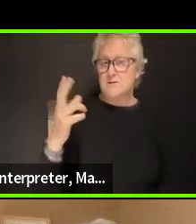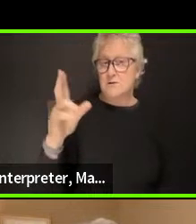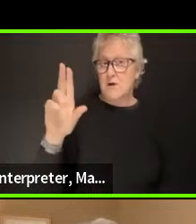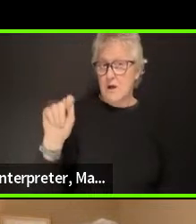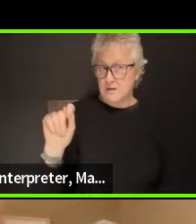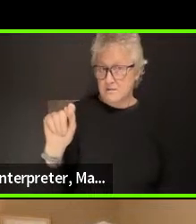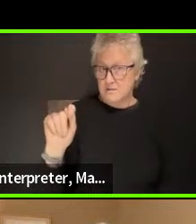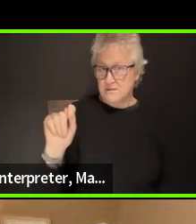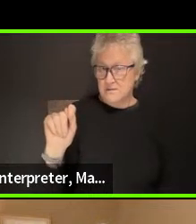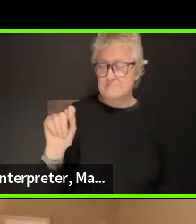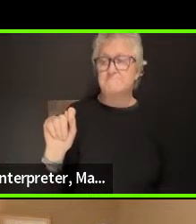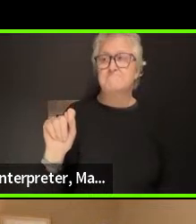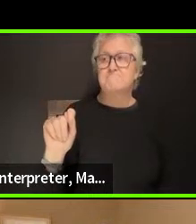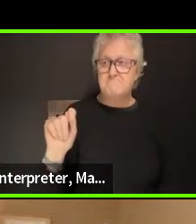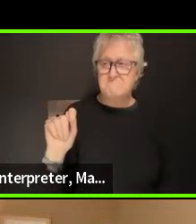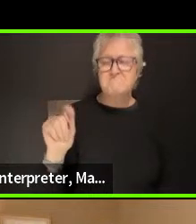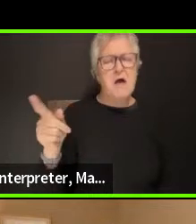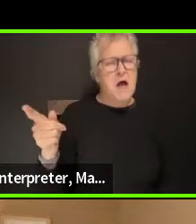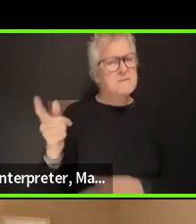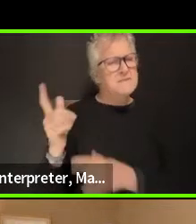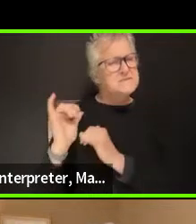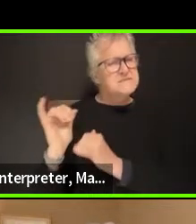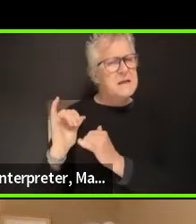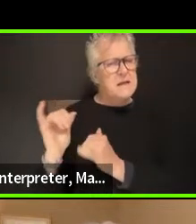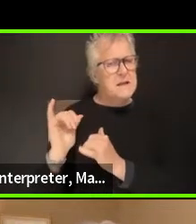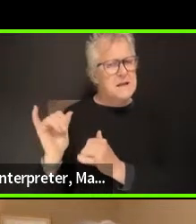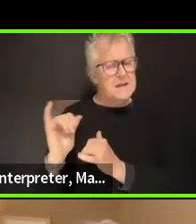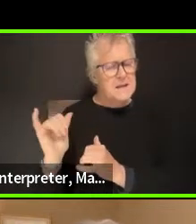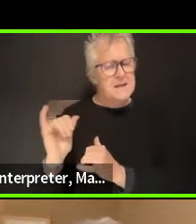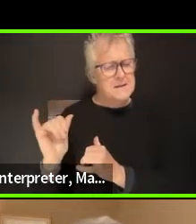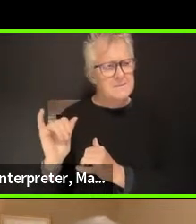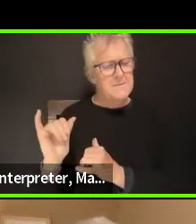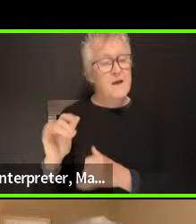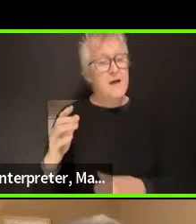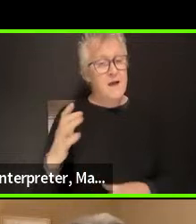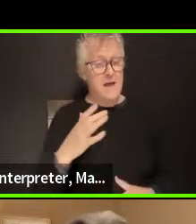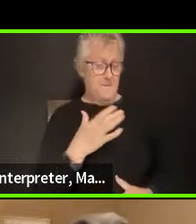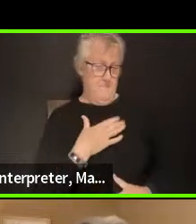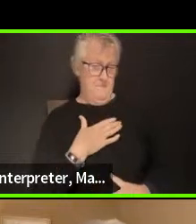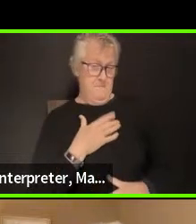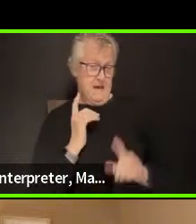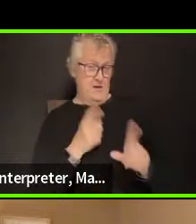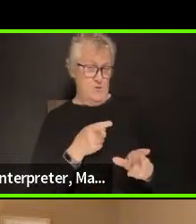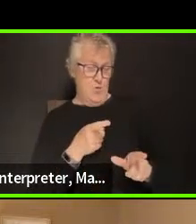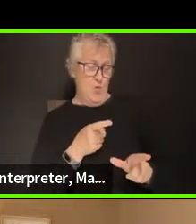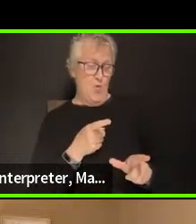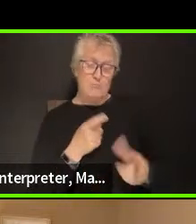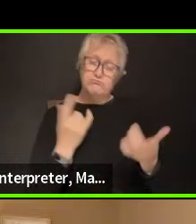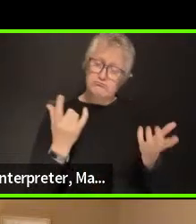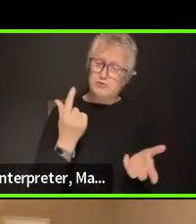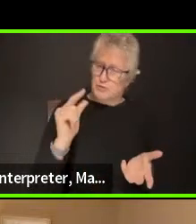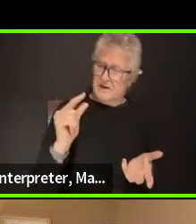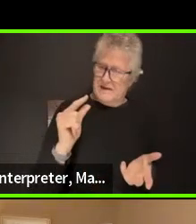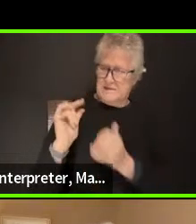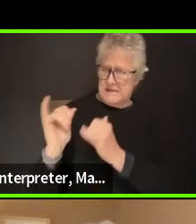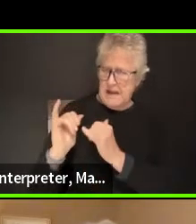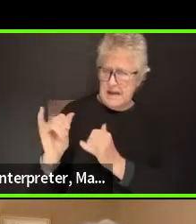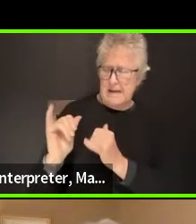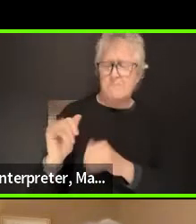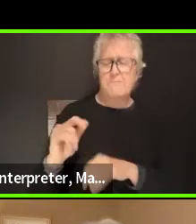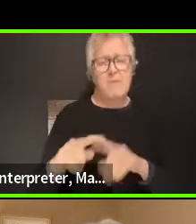And it's aligning health and green. One, eating less. so I'm actually consuming less.